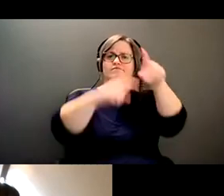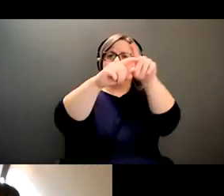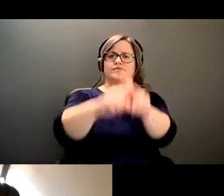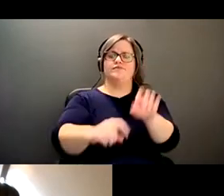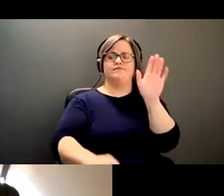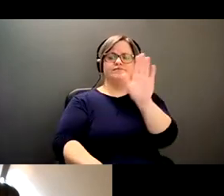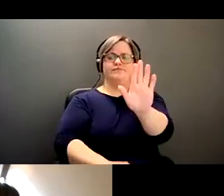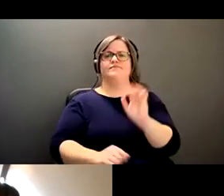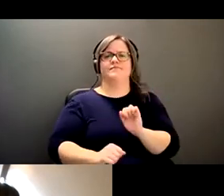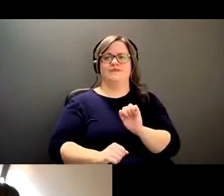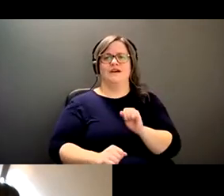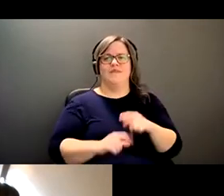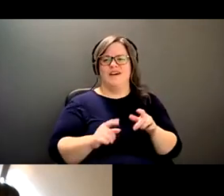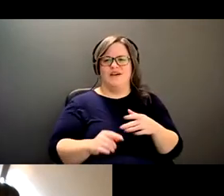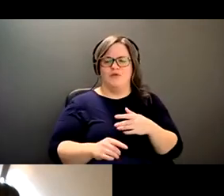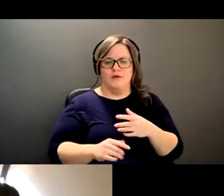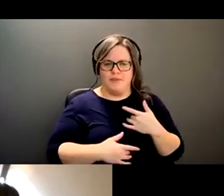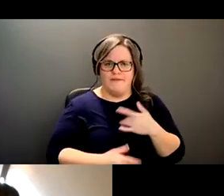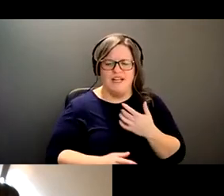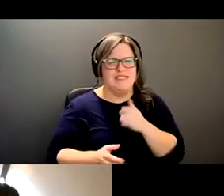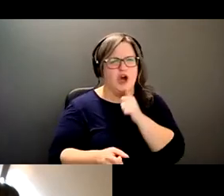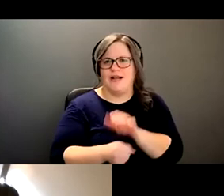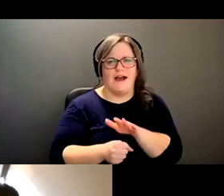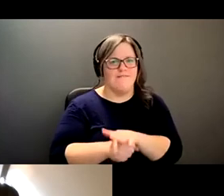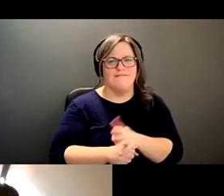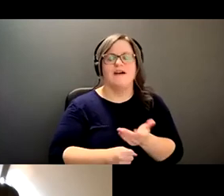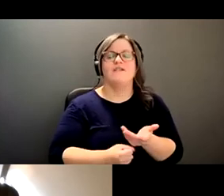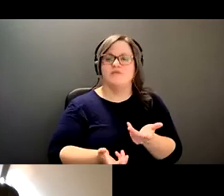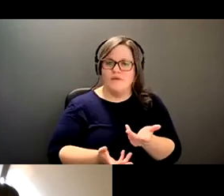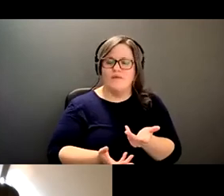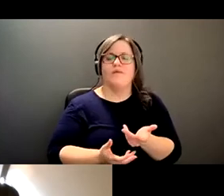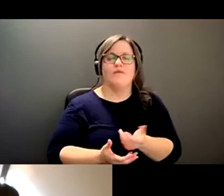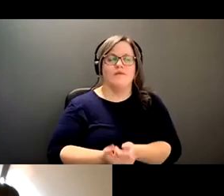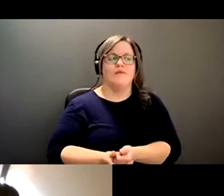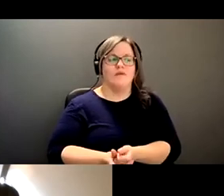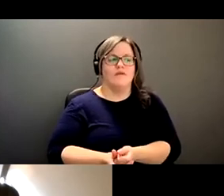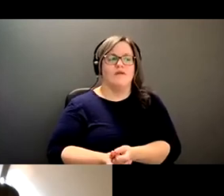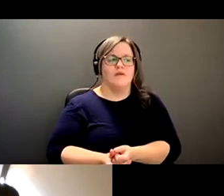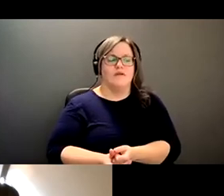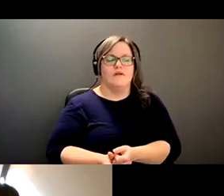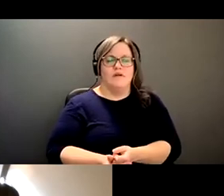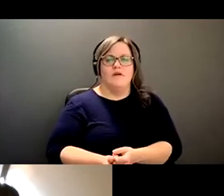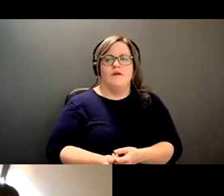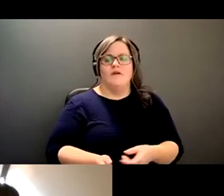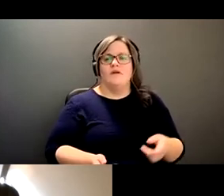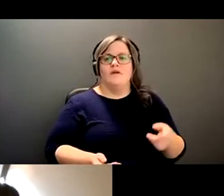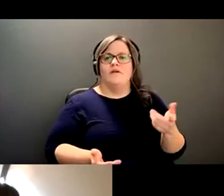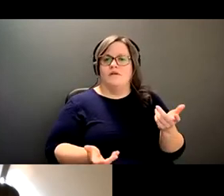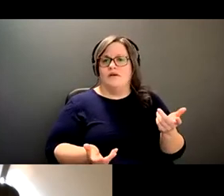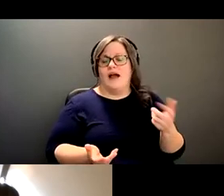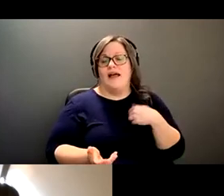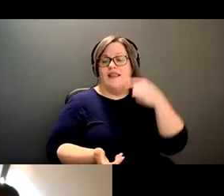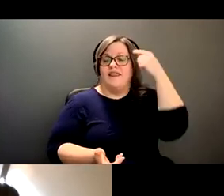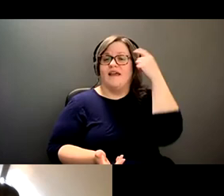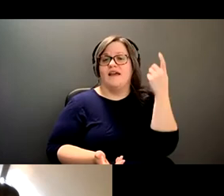you know? And so then that kind of presupposes other spaces for art or conversations. But yeah, I think just